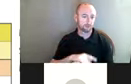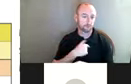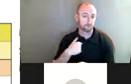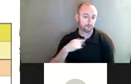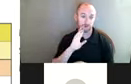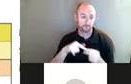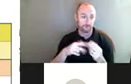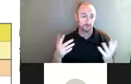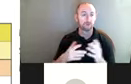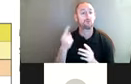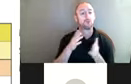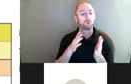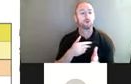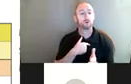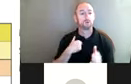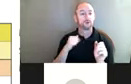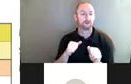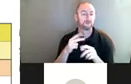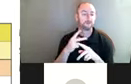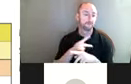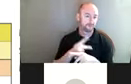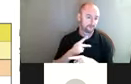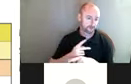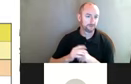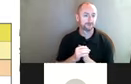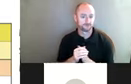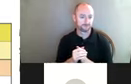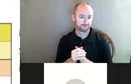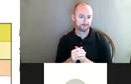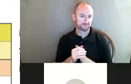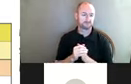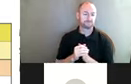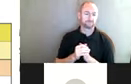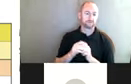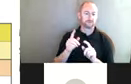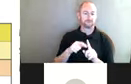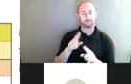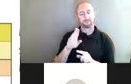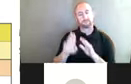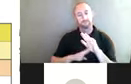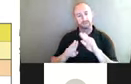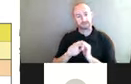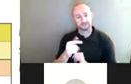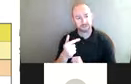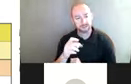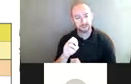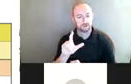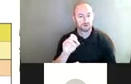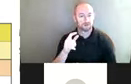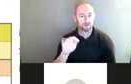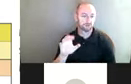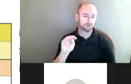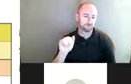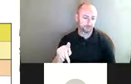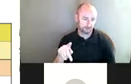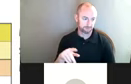And this is one of the ways we could really leverage that to make value-added products out of a basic geologic map. So we took that